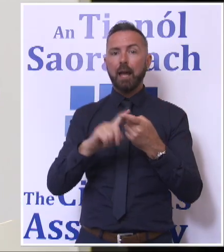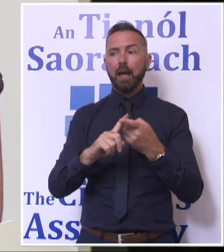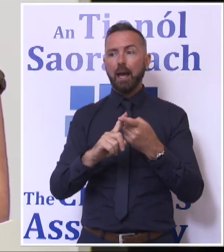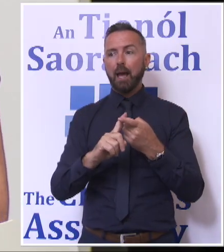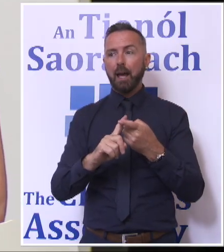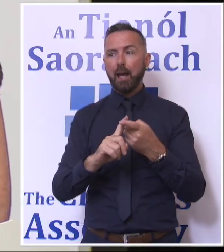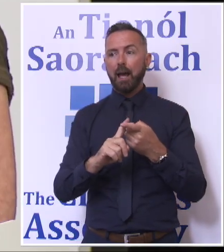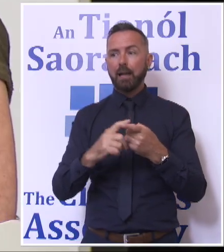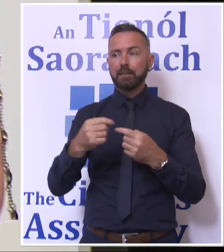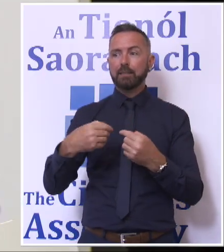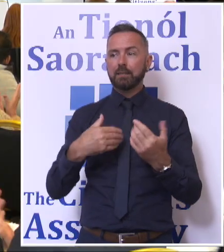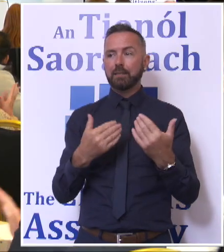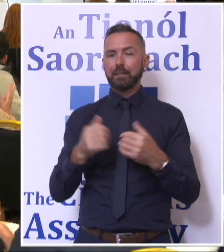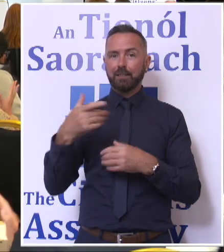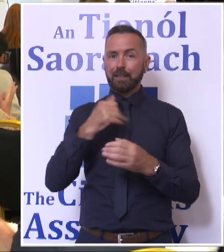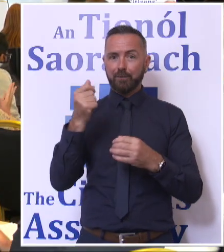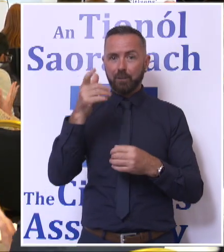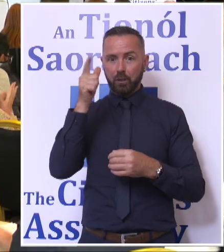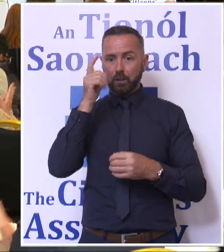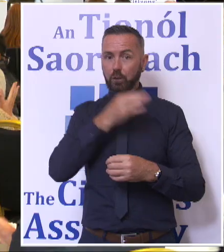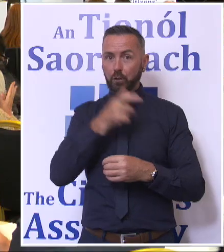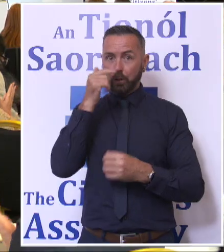live amach an seo.